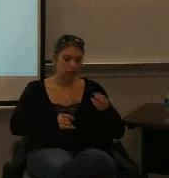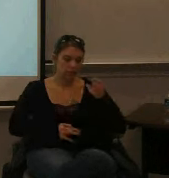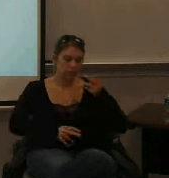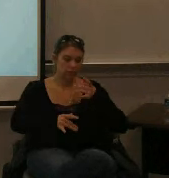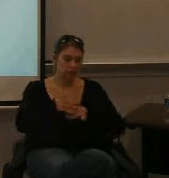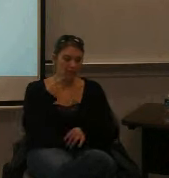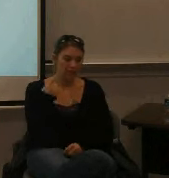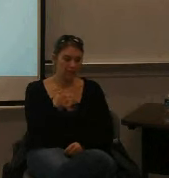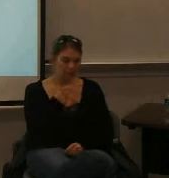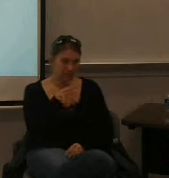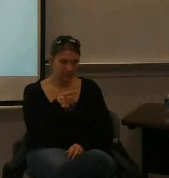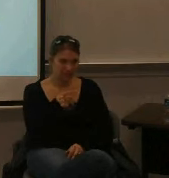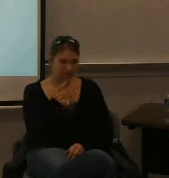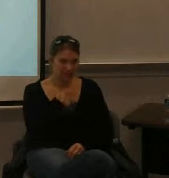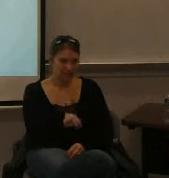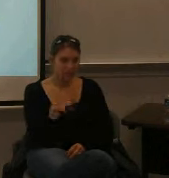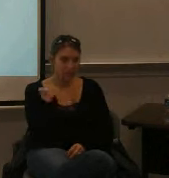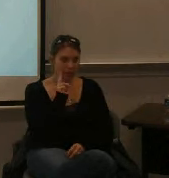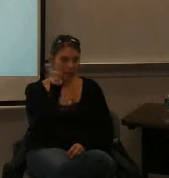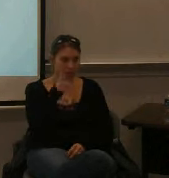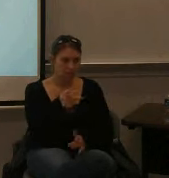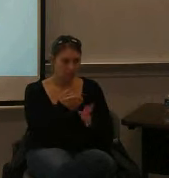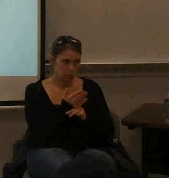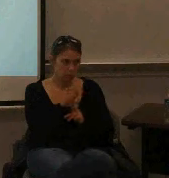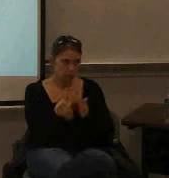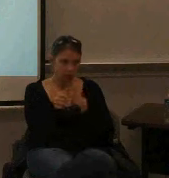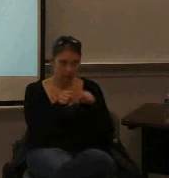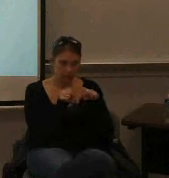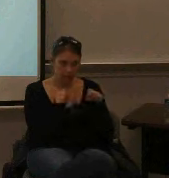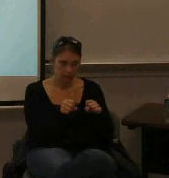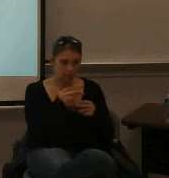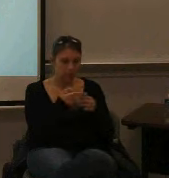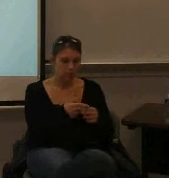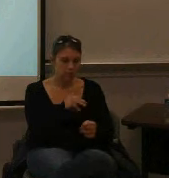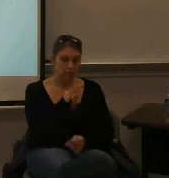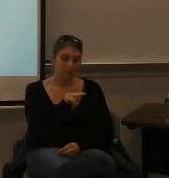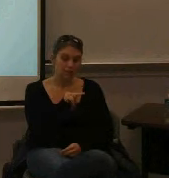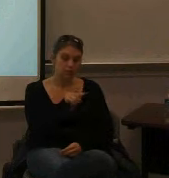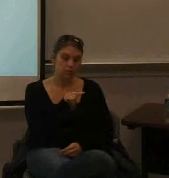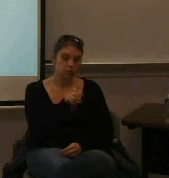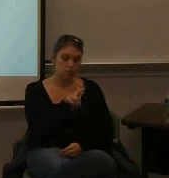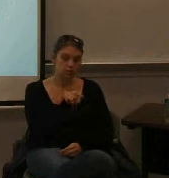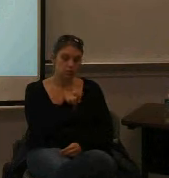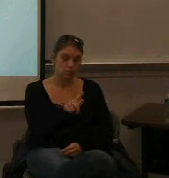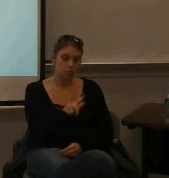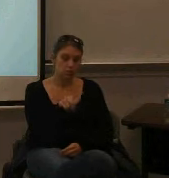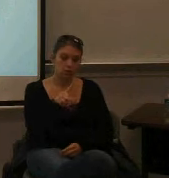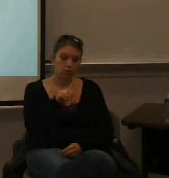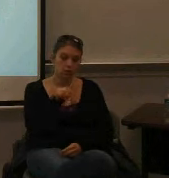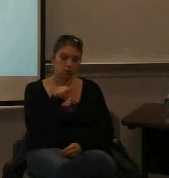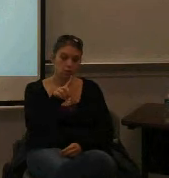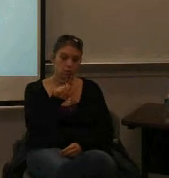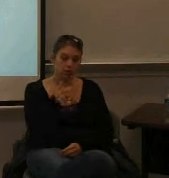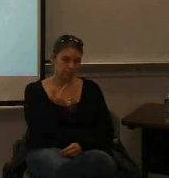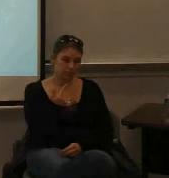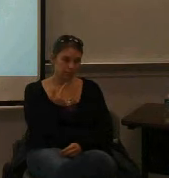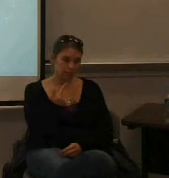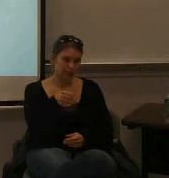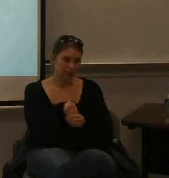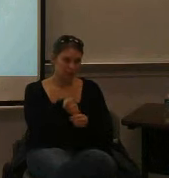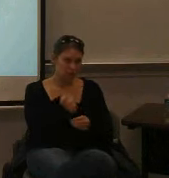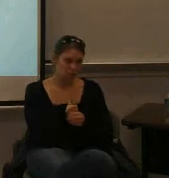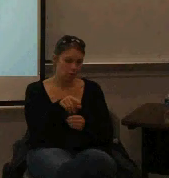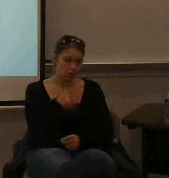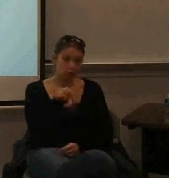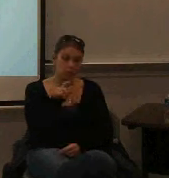and the phosphate comes back up through the whole system. And that's called internal loading. That means that once